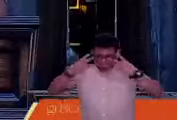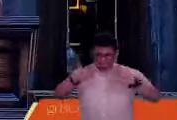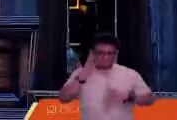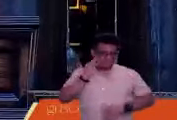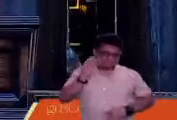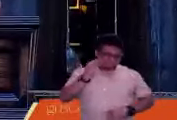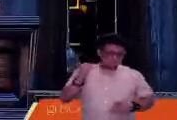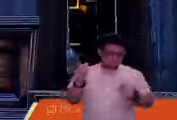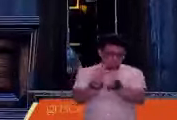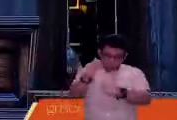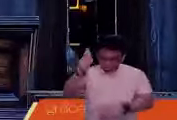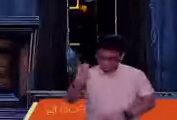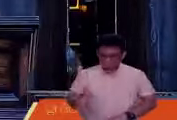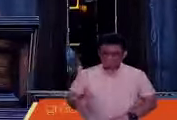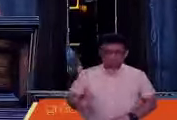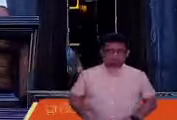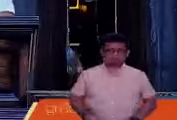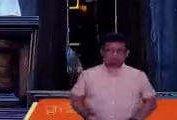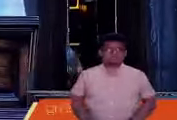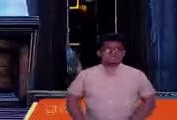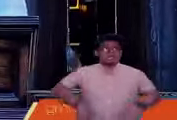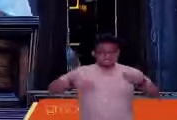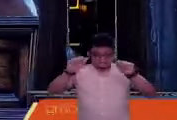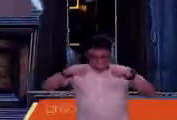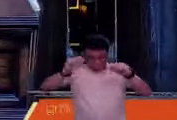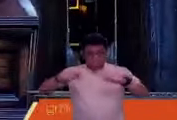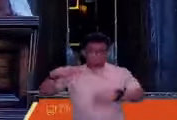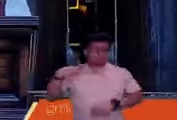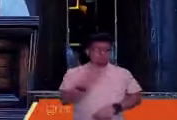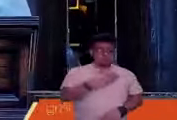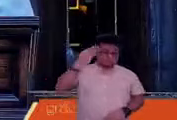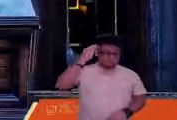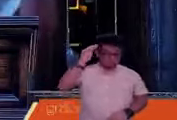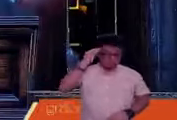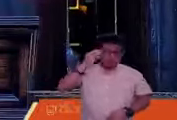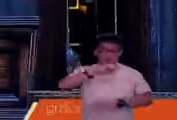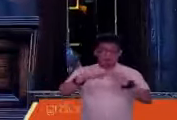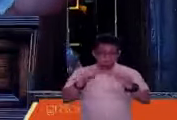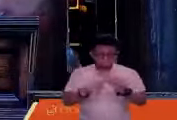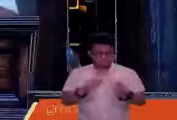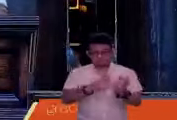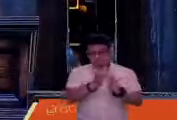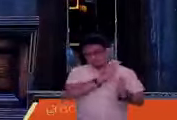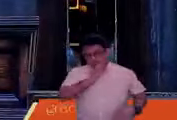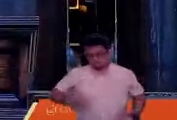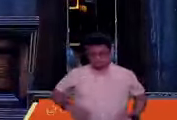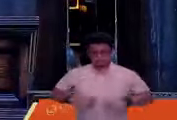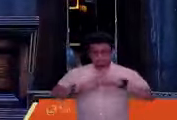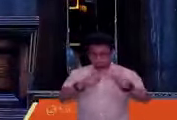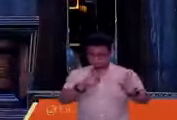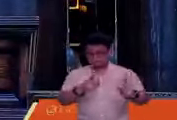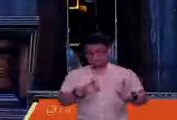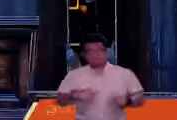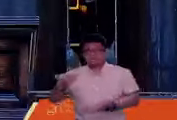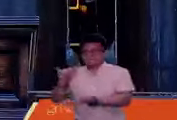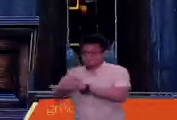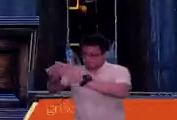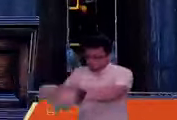we probably know the teaching about Jesus Christ, but this person knows about